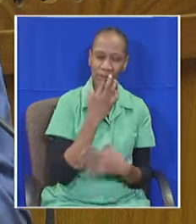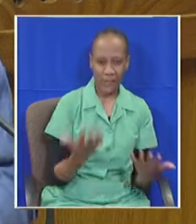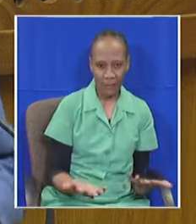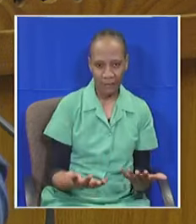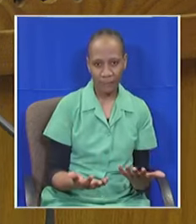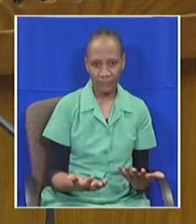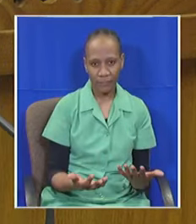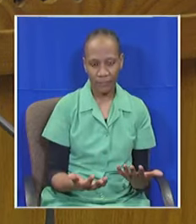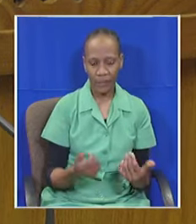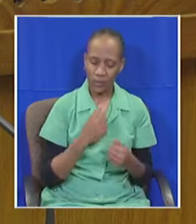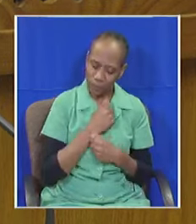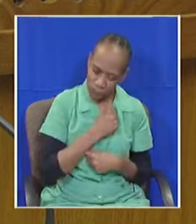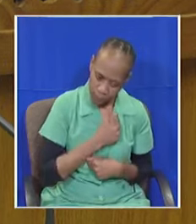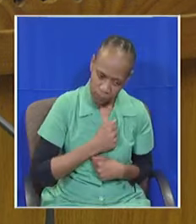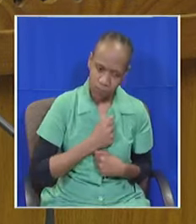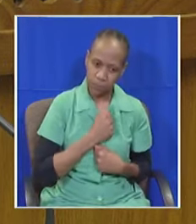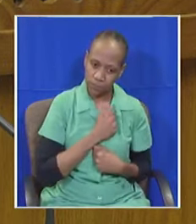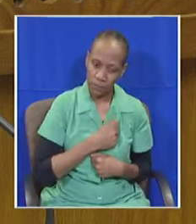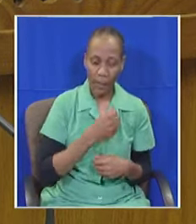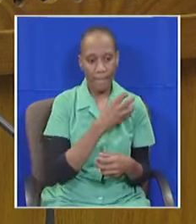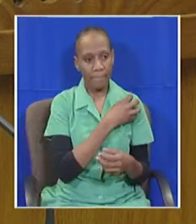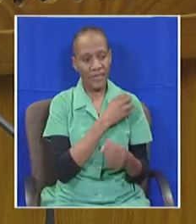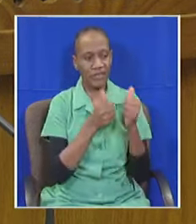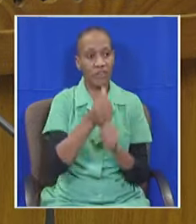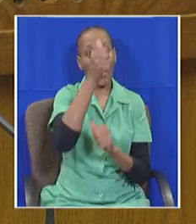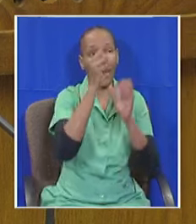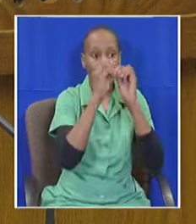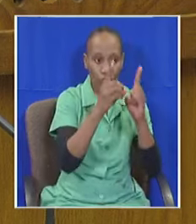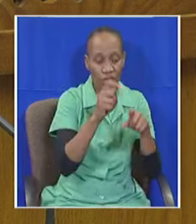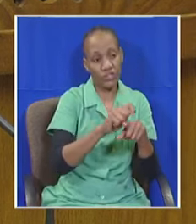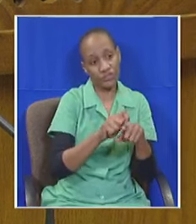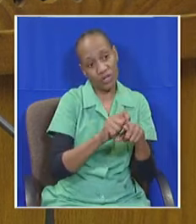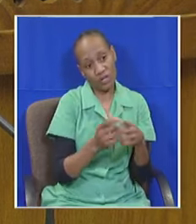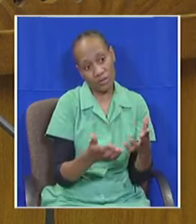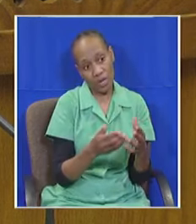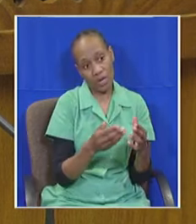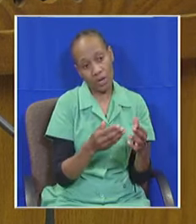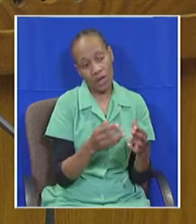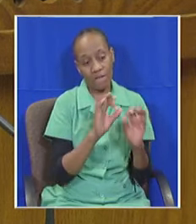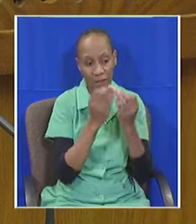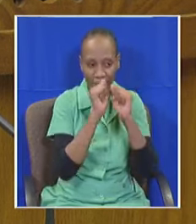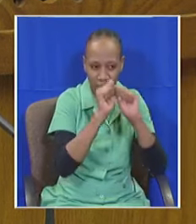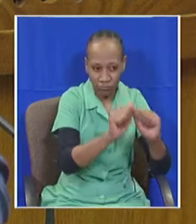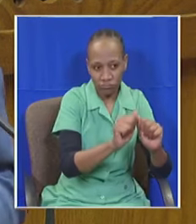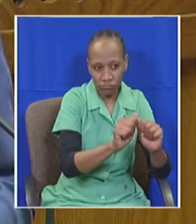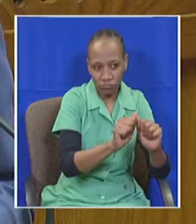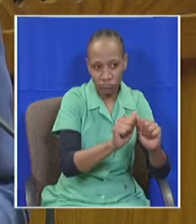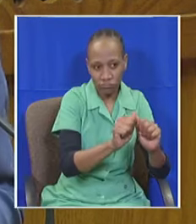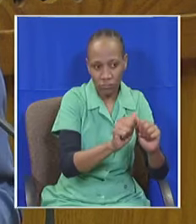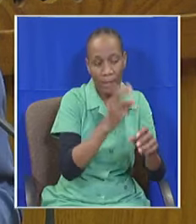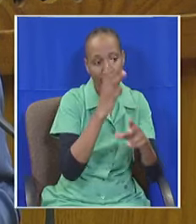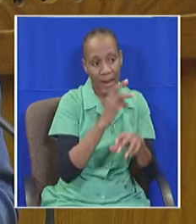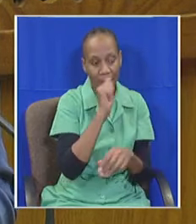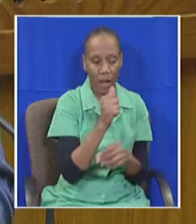my heartfelt condolences to the Minister of Higher Education and Training, Dr. Bladen Zimande, and his family for the loss of his